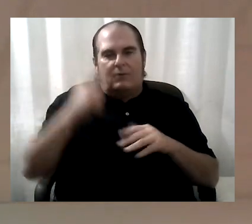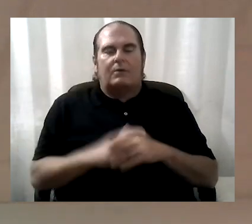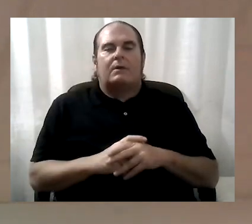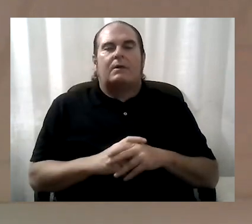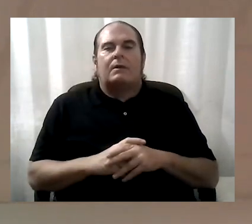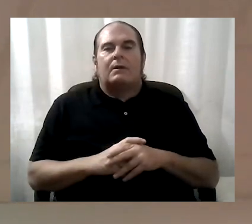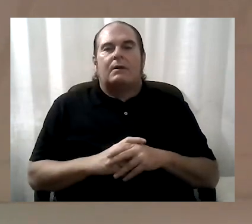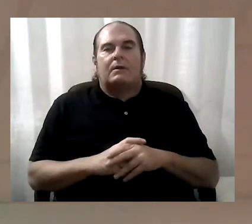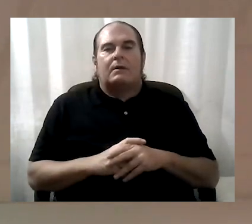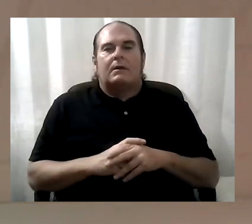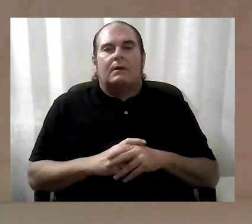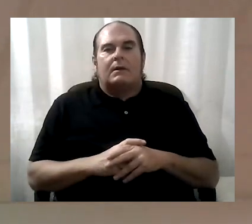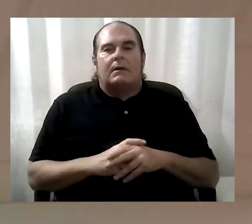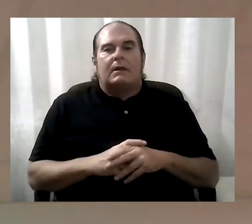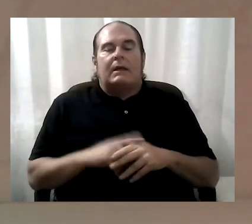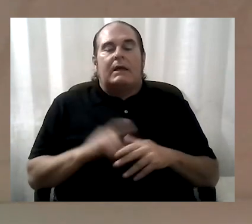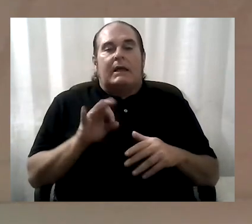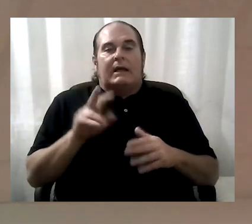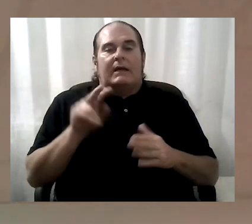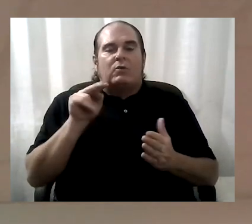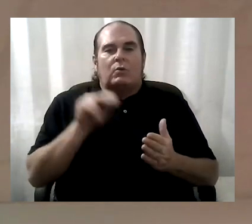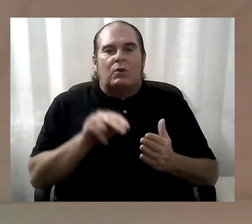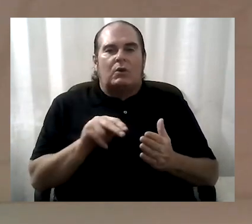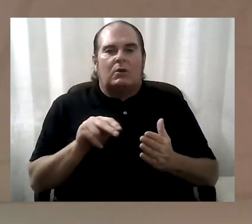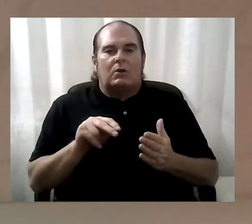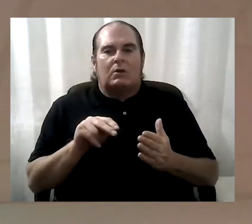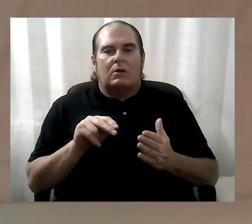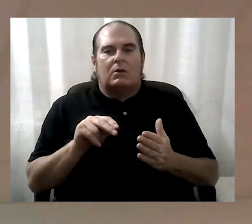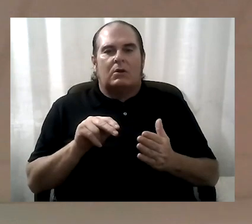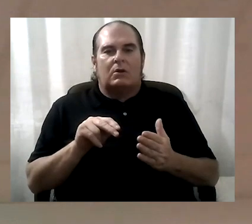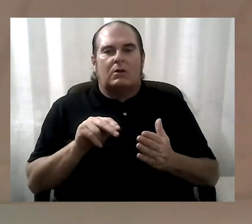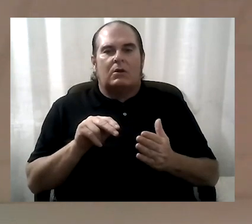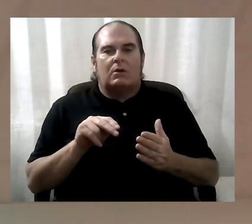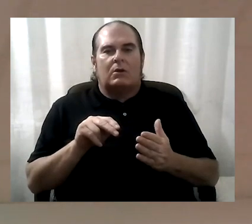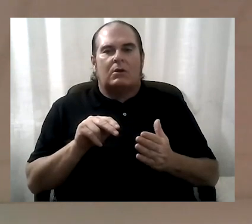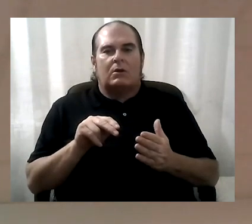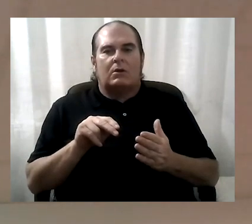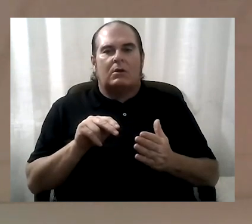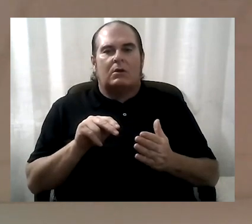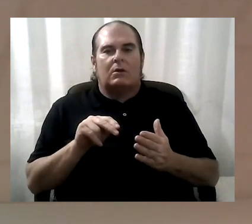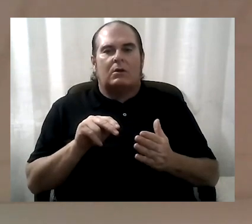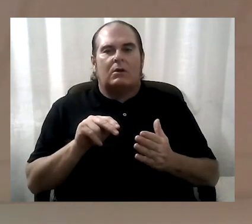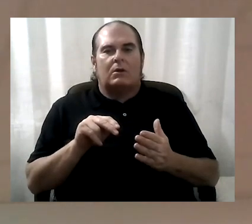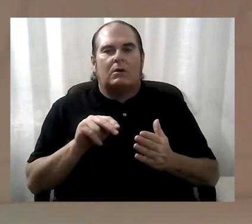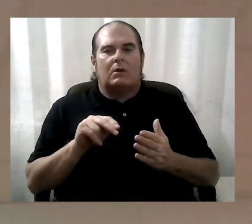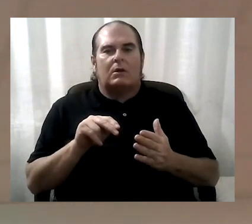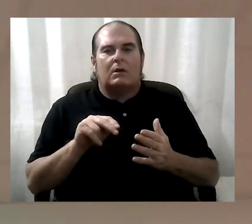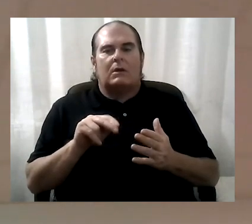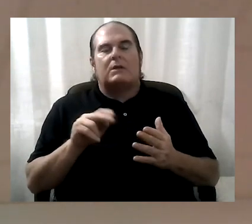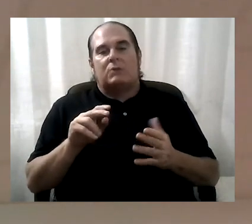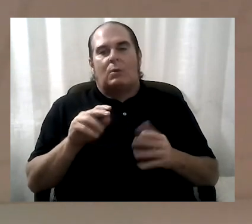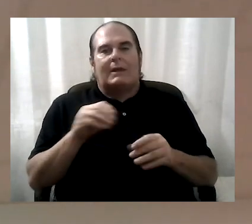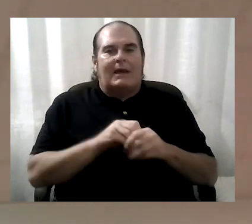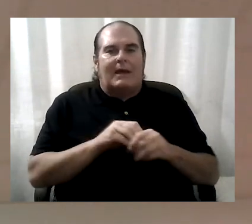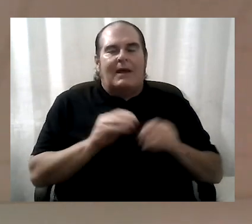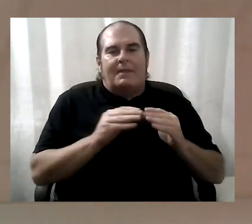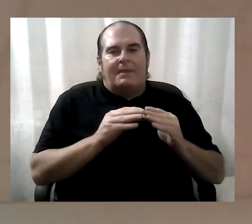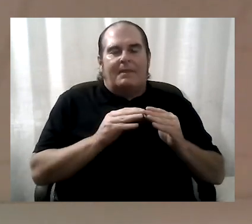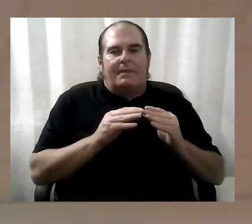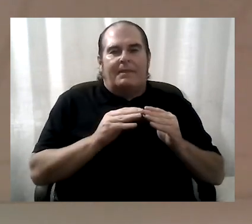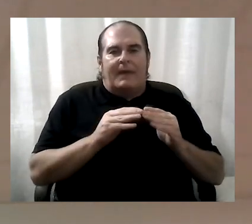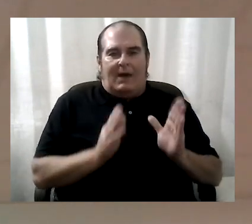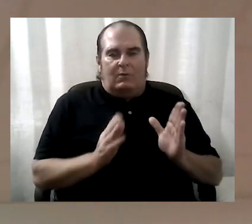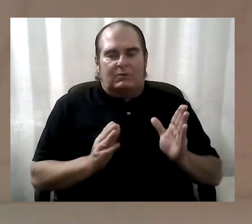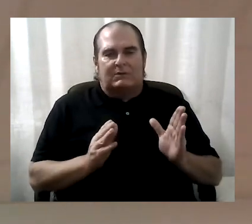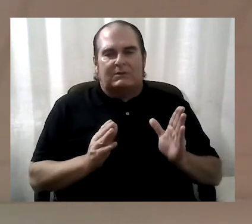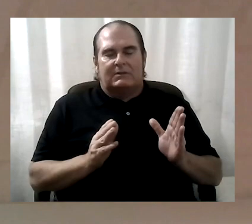House Elections Committees. In the Senate, it's the Senate State Affairs Committee. On Texas Legislature Online, you can find on